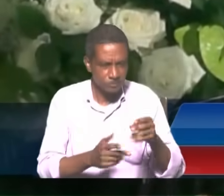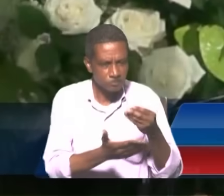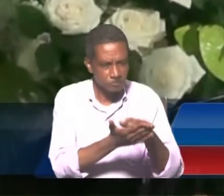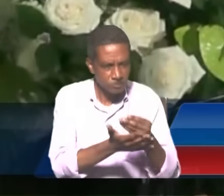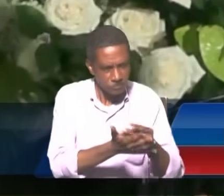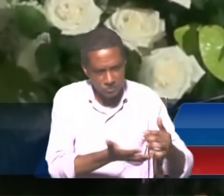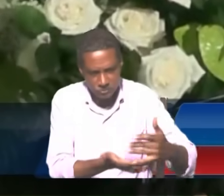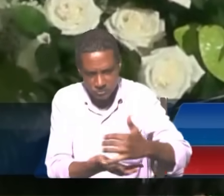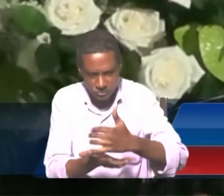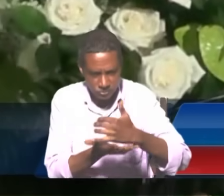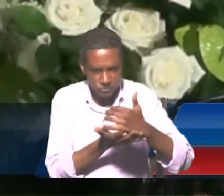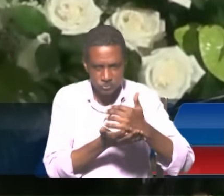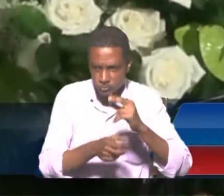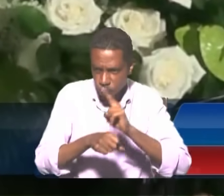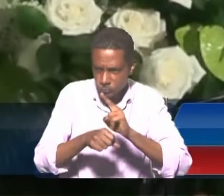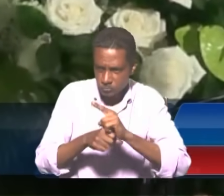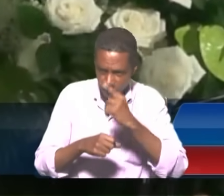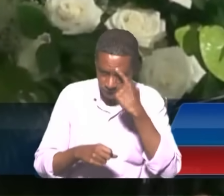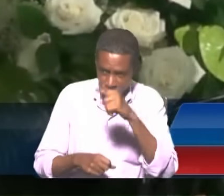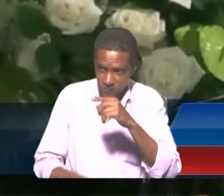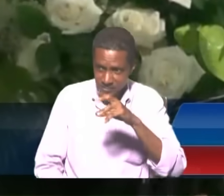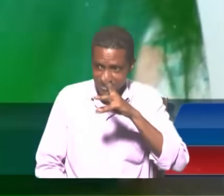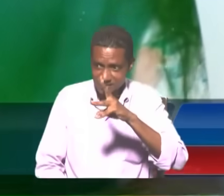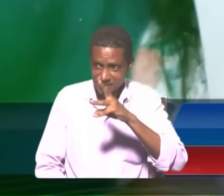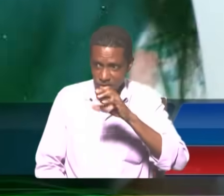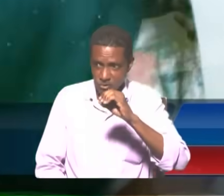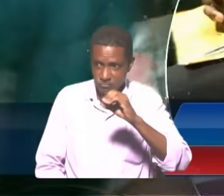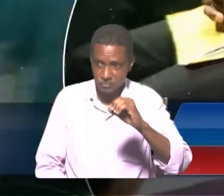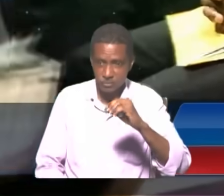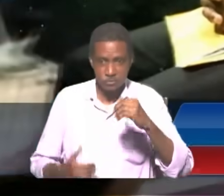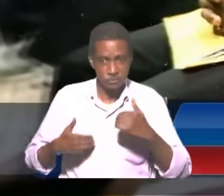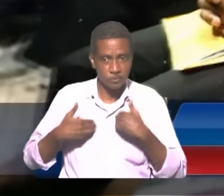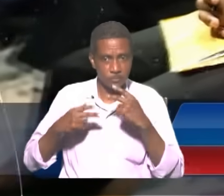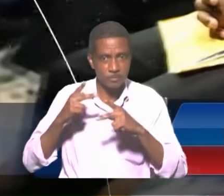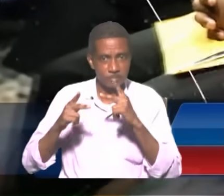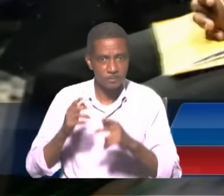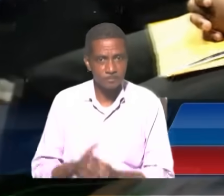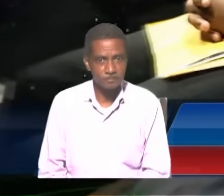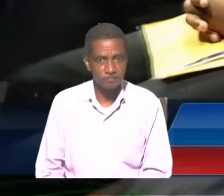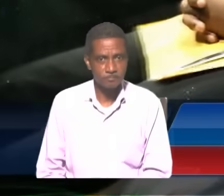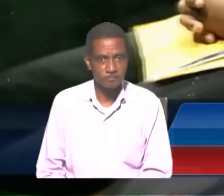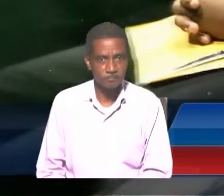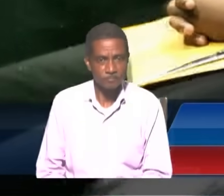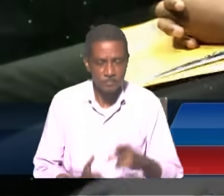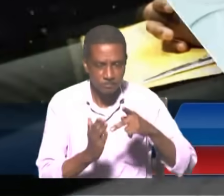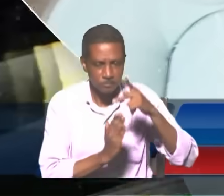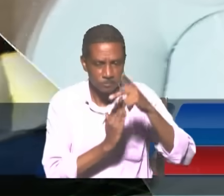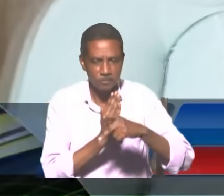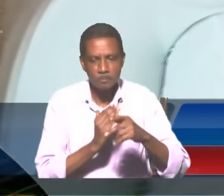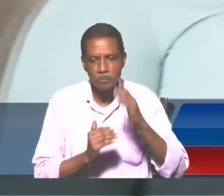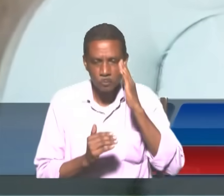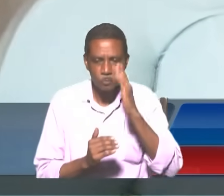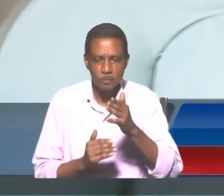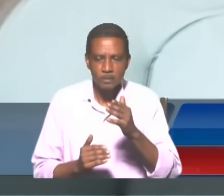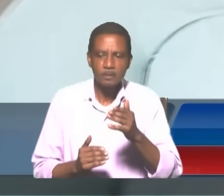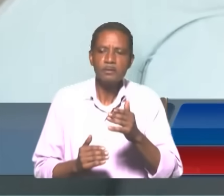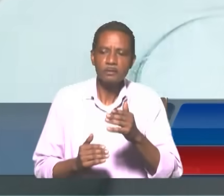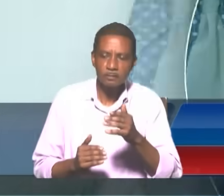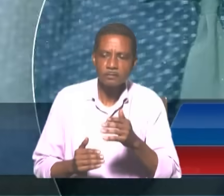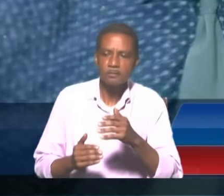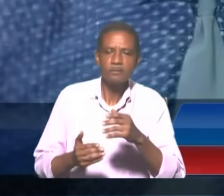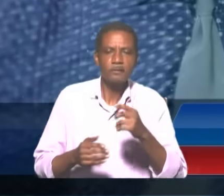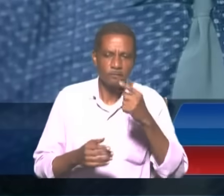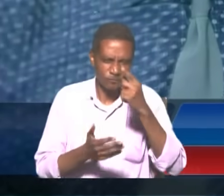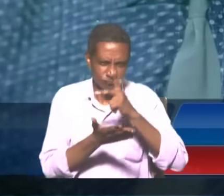funds for 600 interns. The program will see them intern at the company for 3 weeks to be trained in